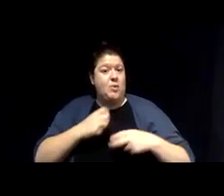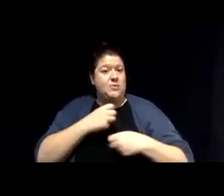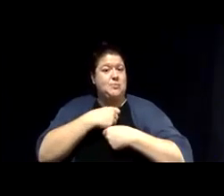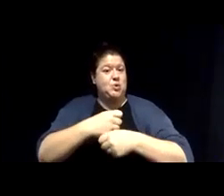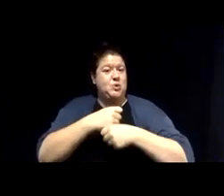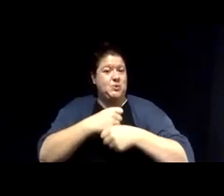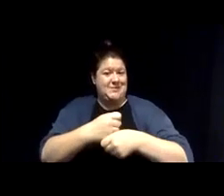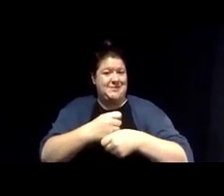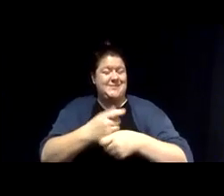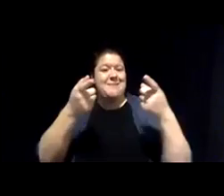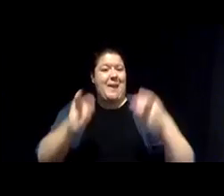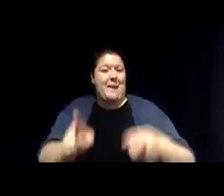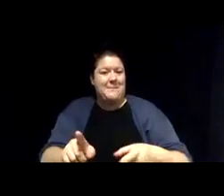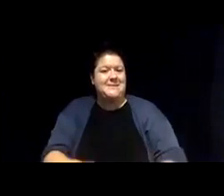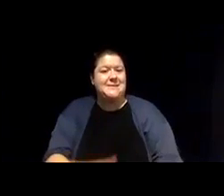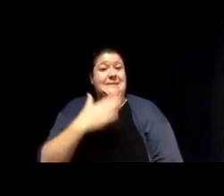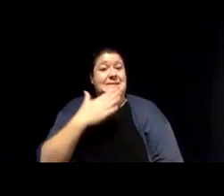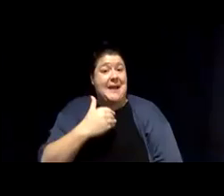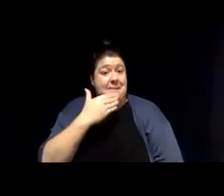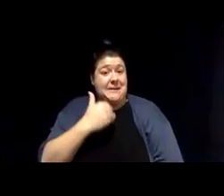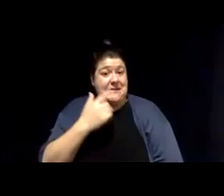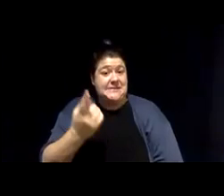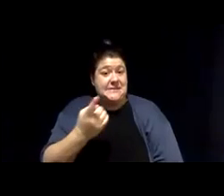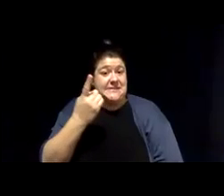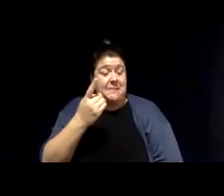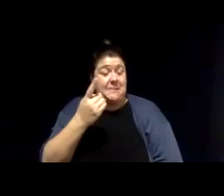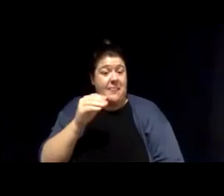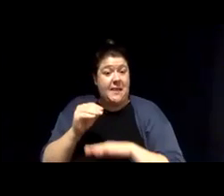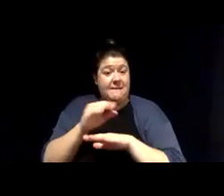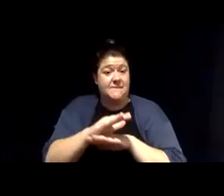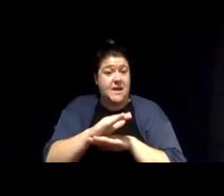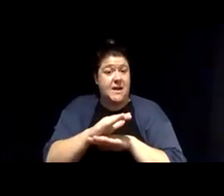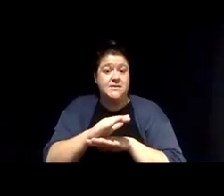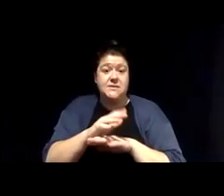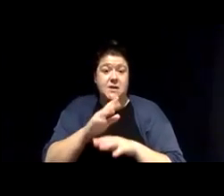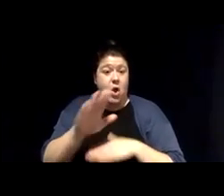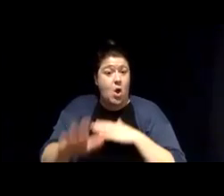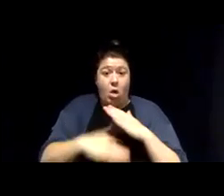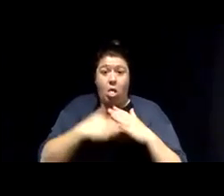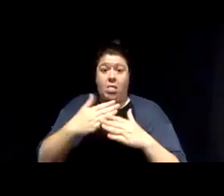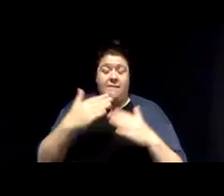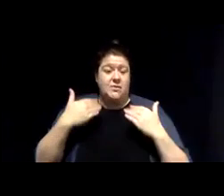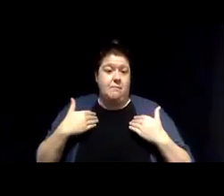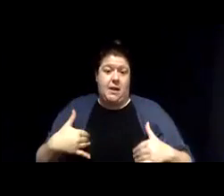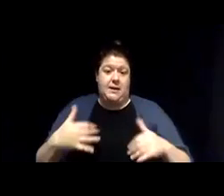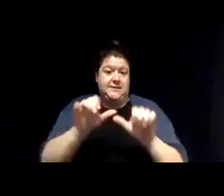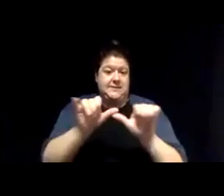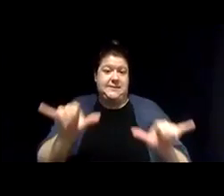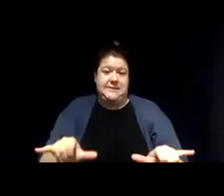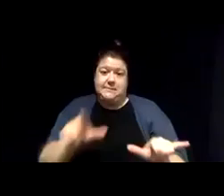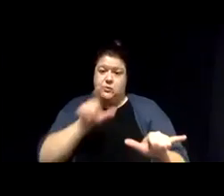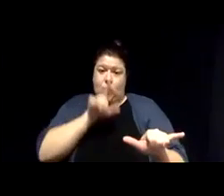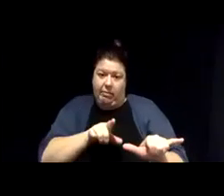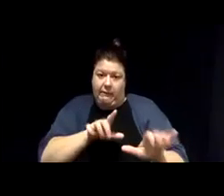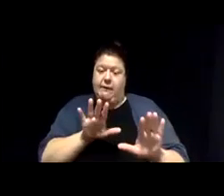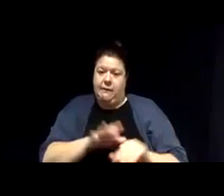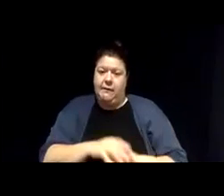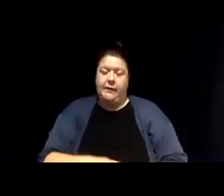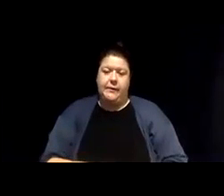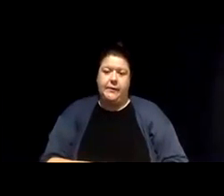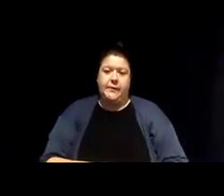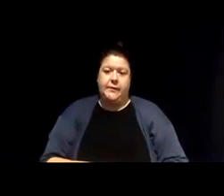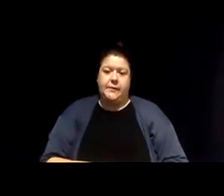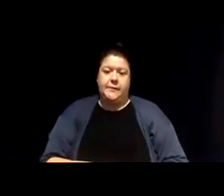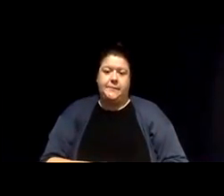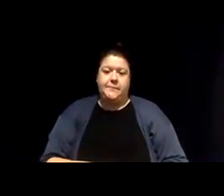occur. And diabetes is something that affects all of your body systems, really.